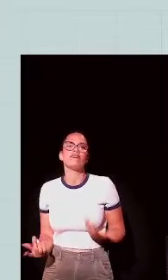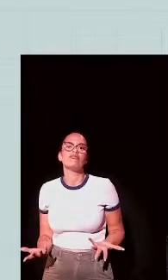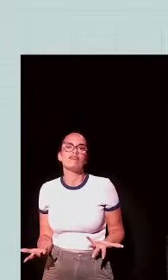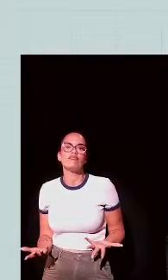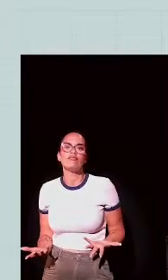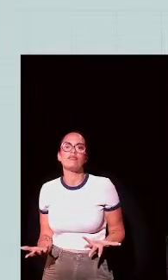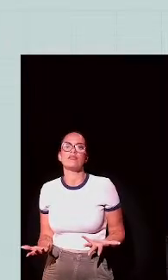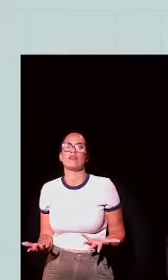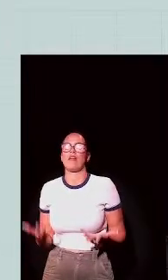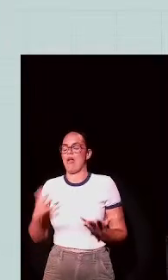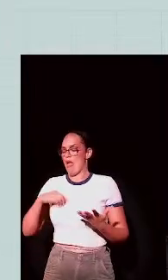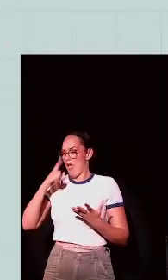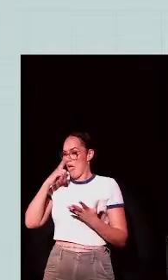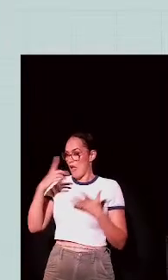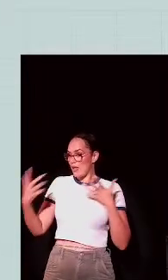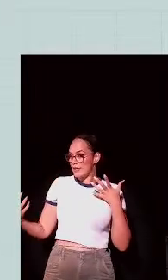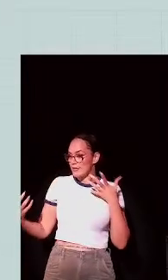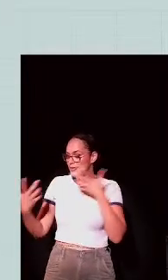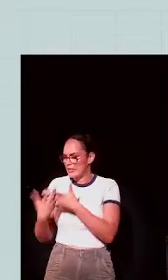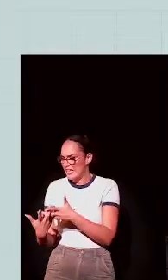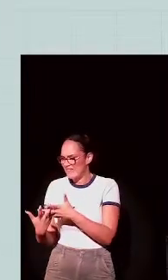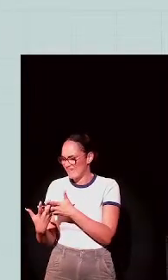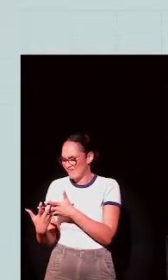and engage.